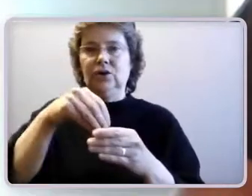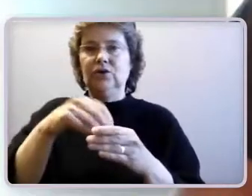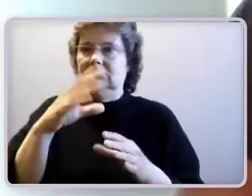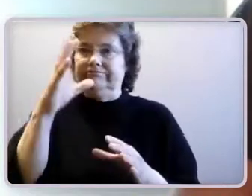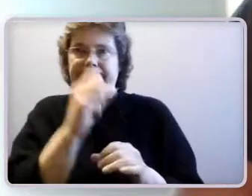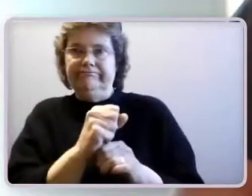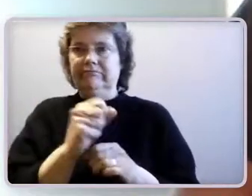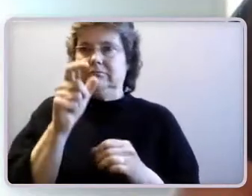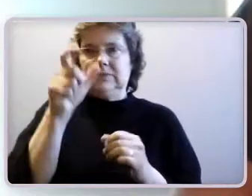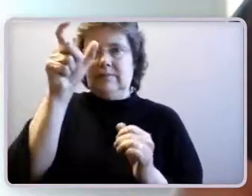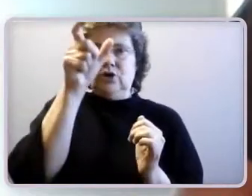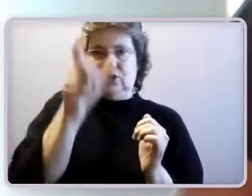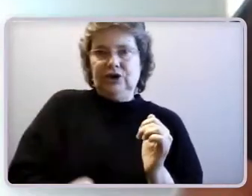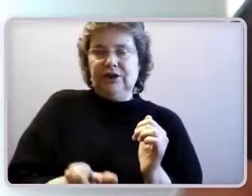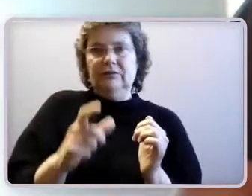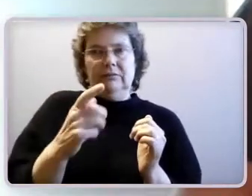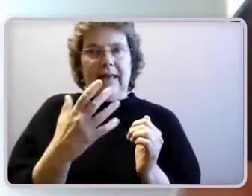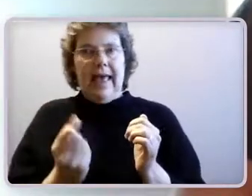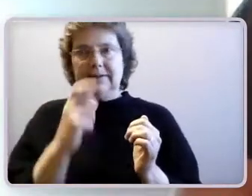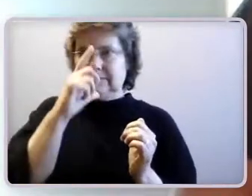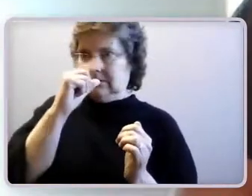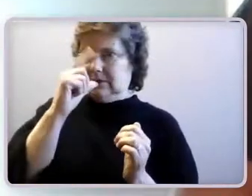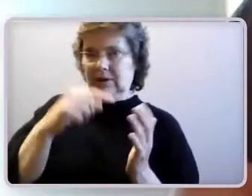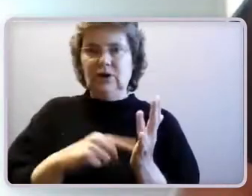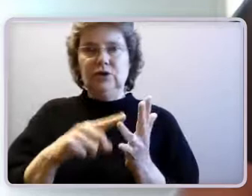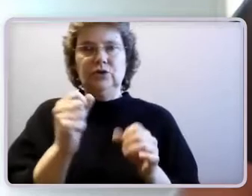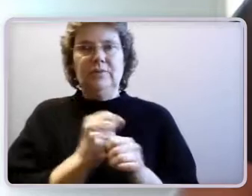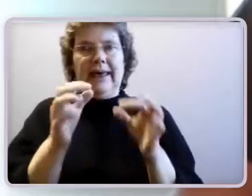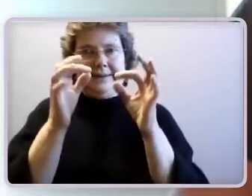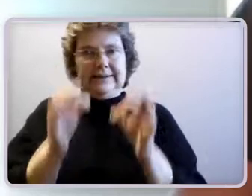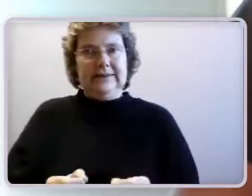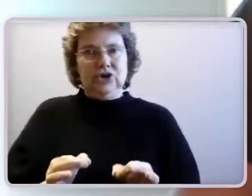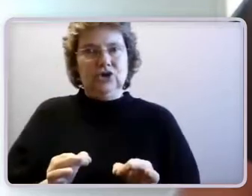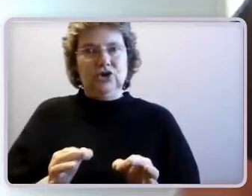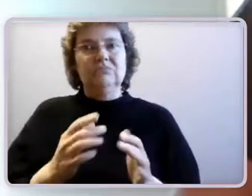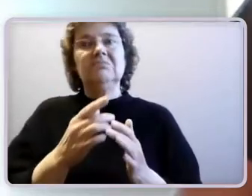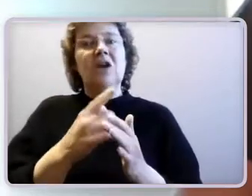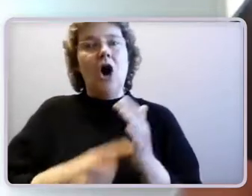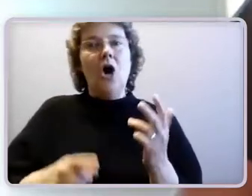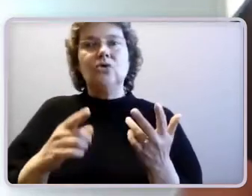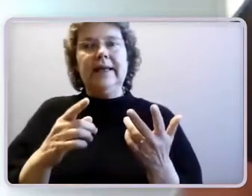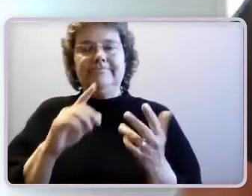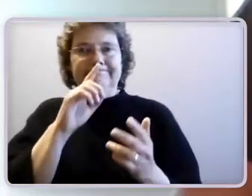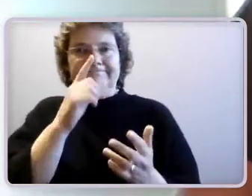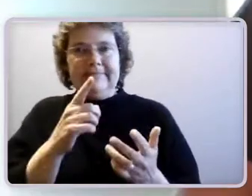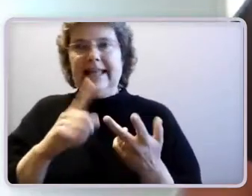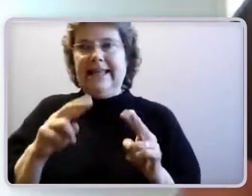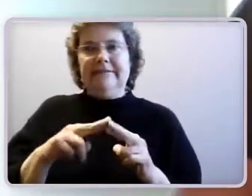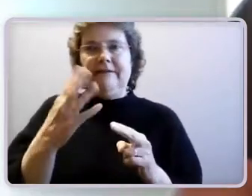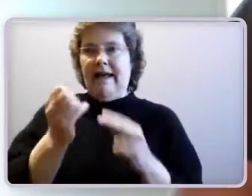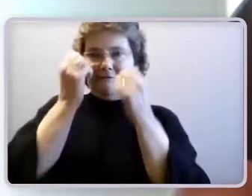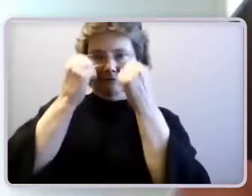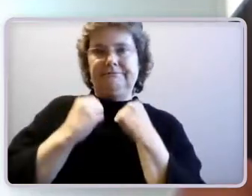decisions unless evidence is provided otherwise, and recognises that a person also has decision-making